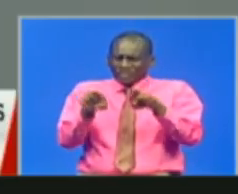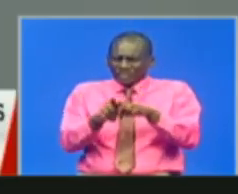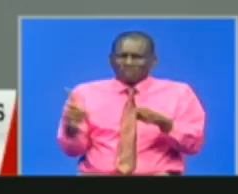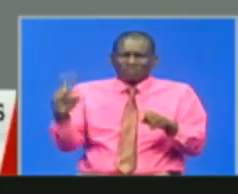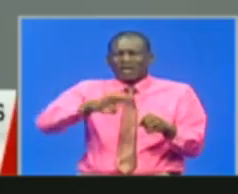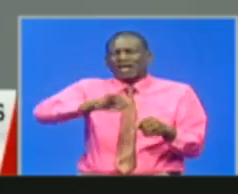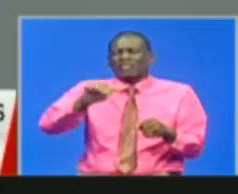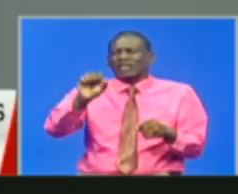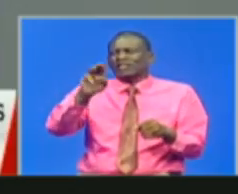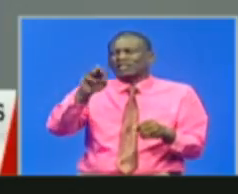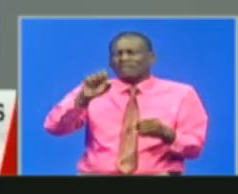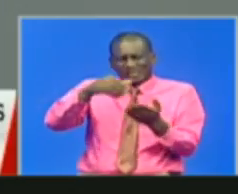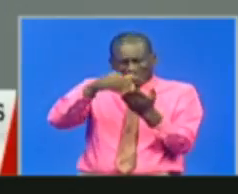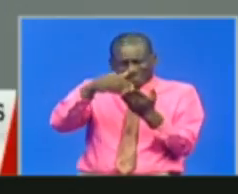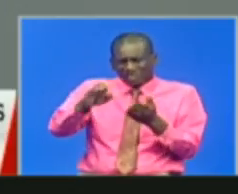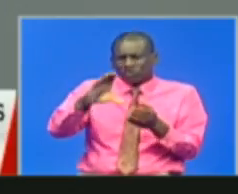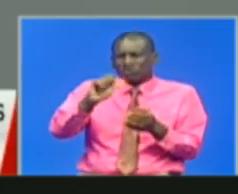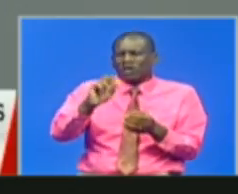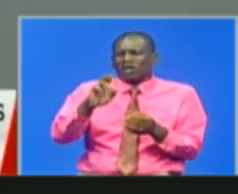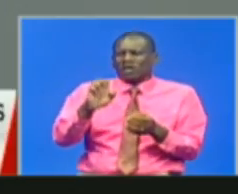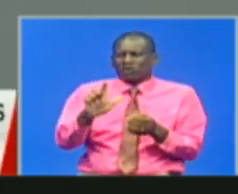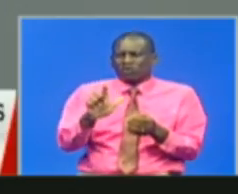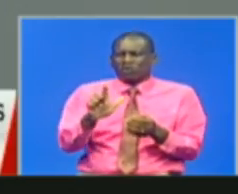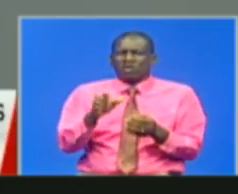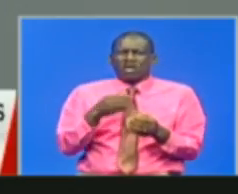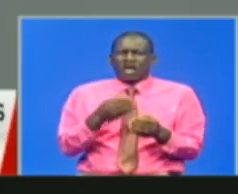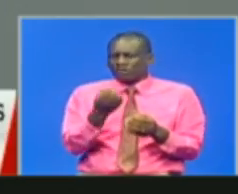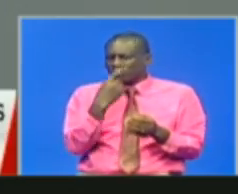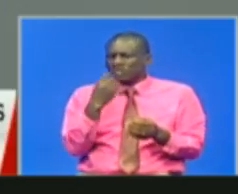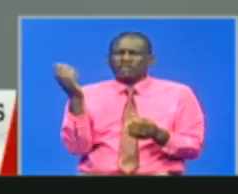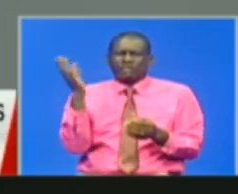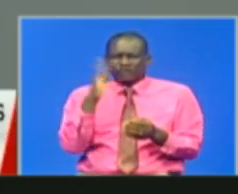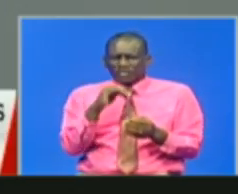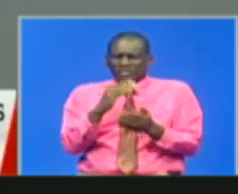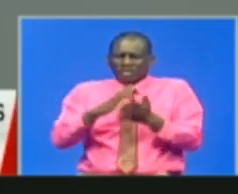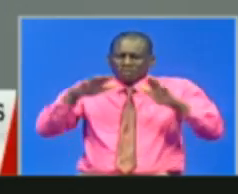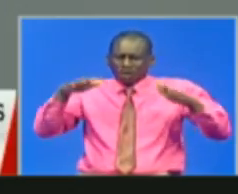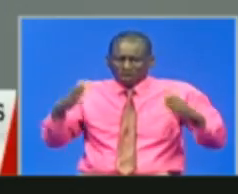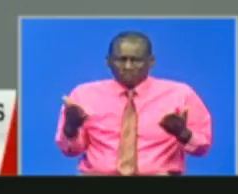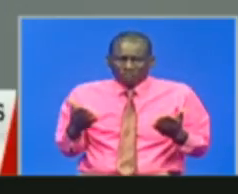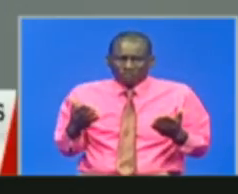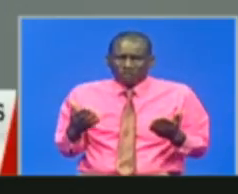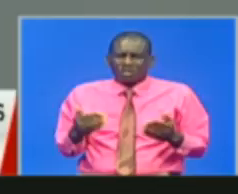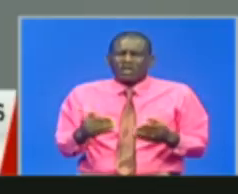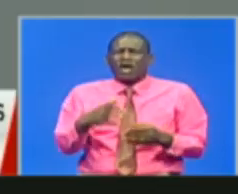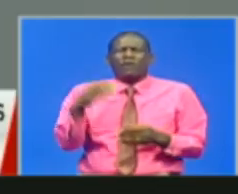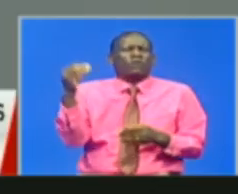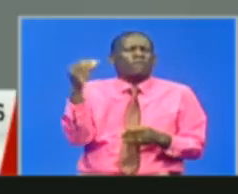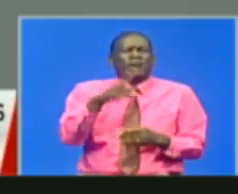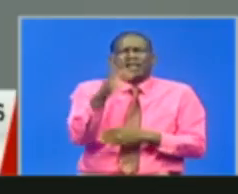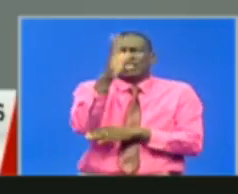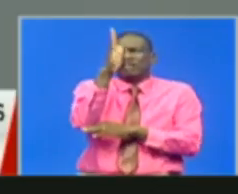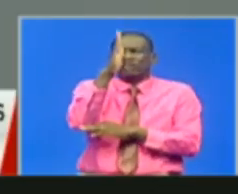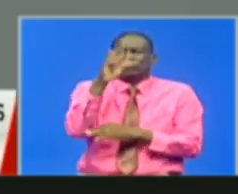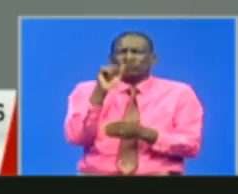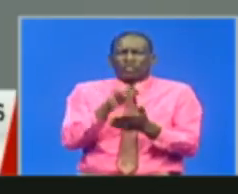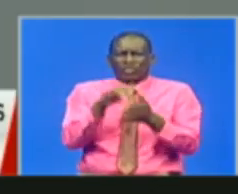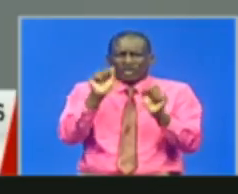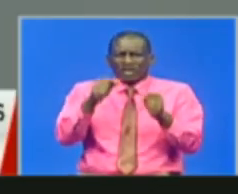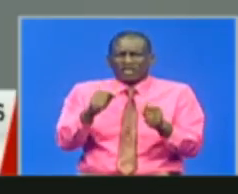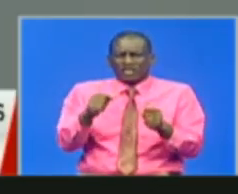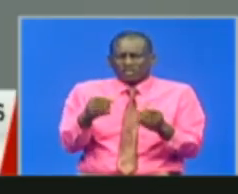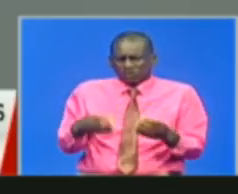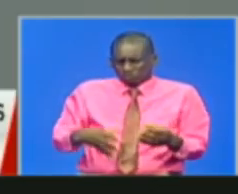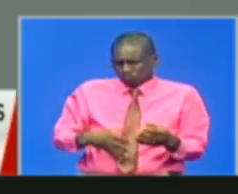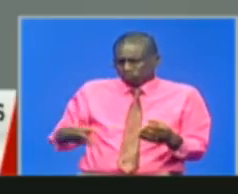another text was sent. It read, "I have been treated to some extent. I will go back in the afternoon so that they can get it done